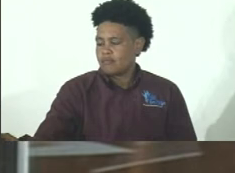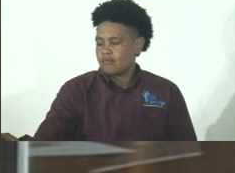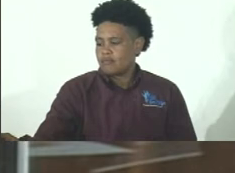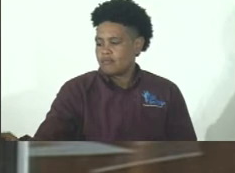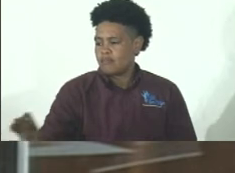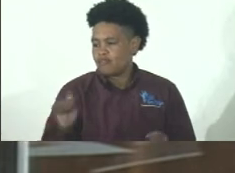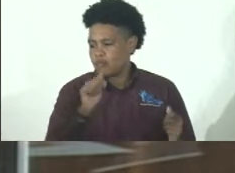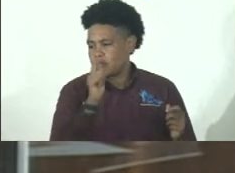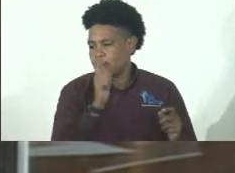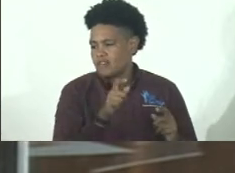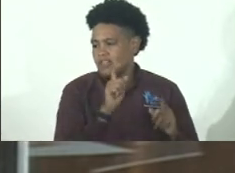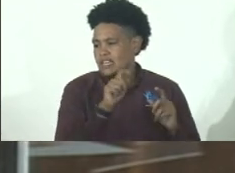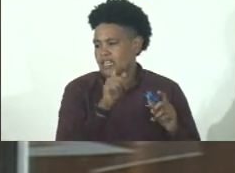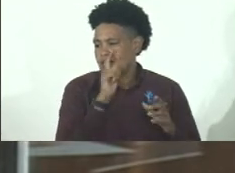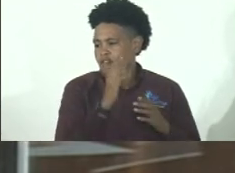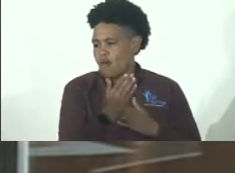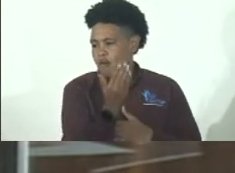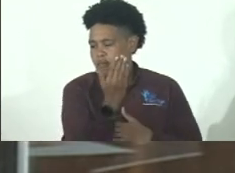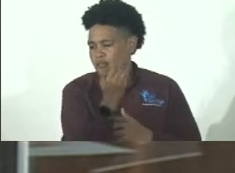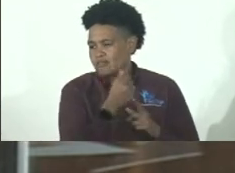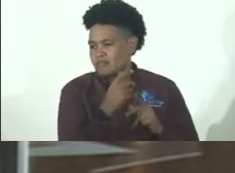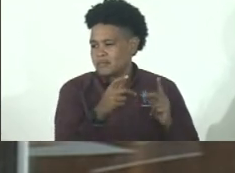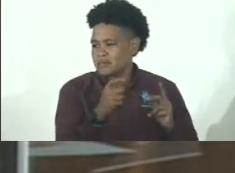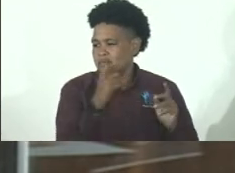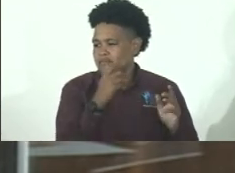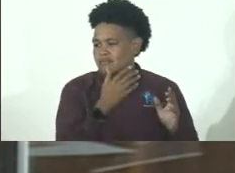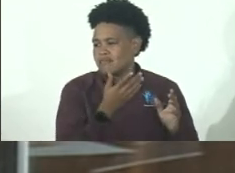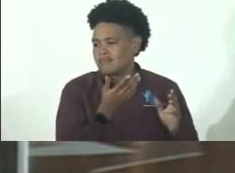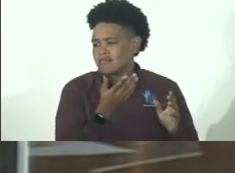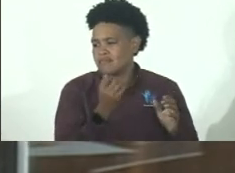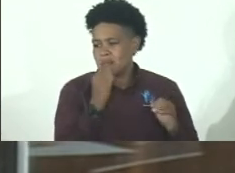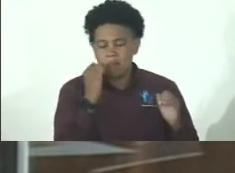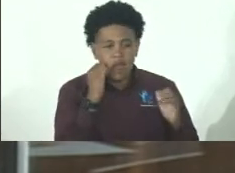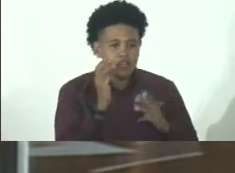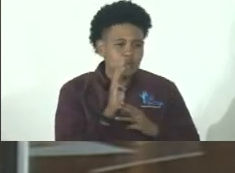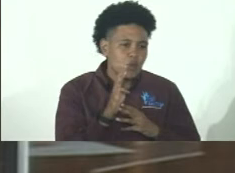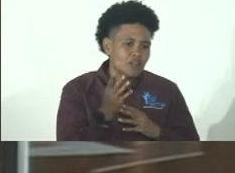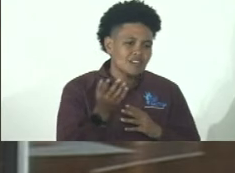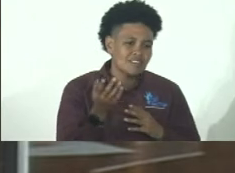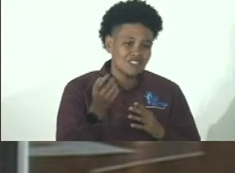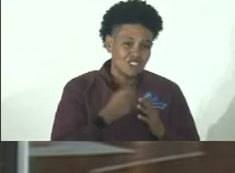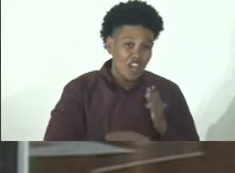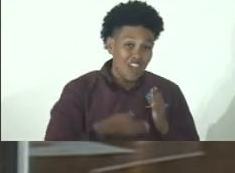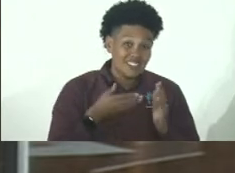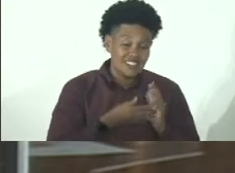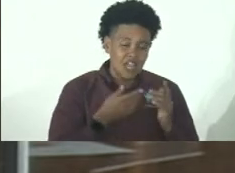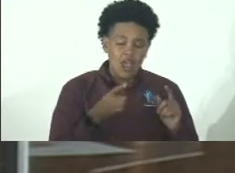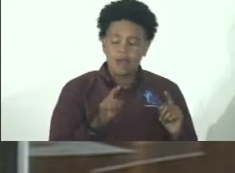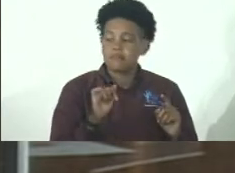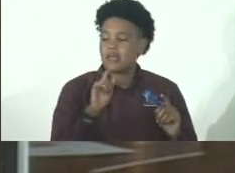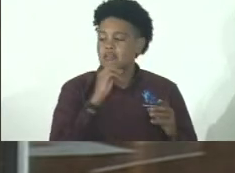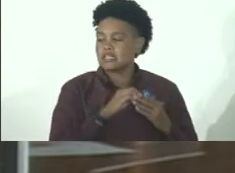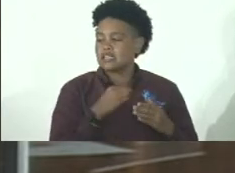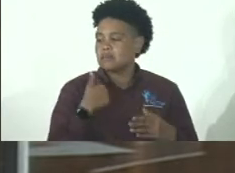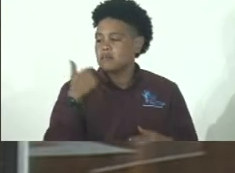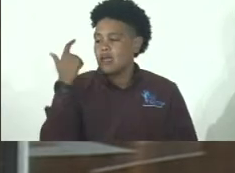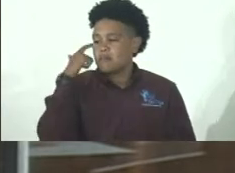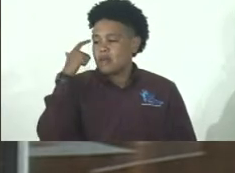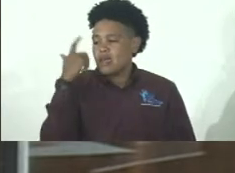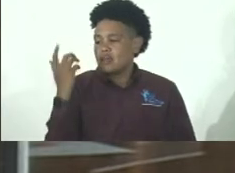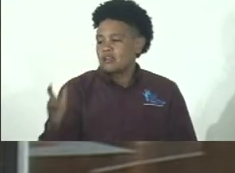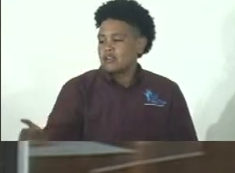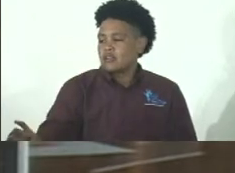for breaching things like the curfew and the mass squaring and what have you that was to some extent in my mind predicated